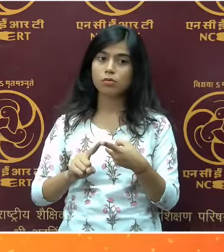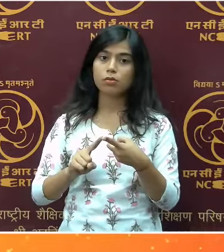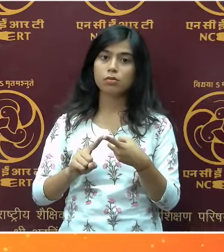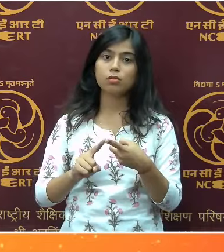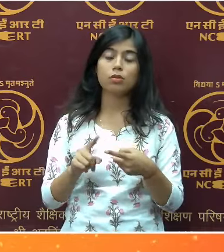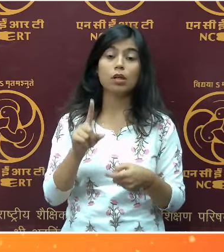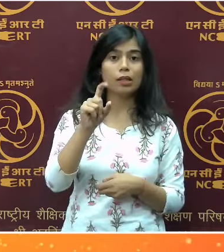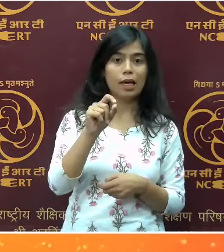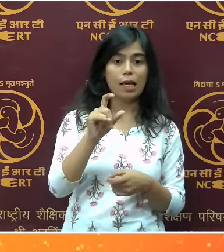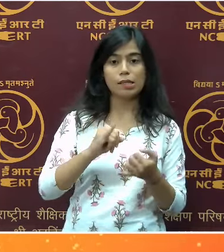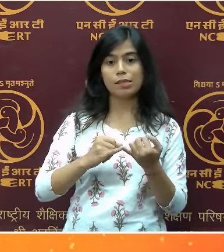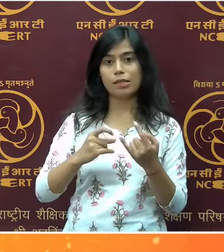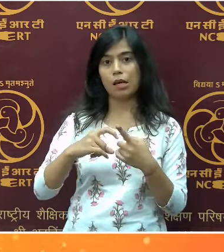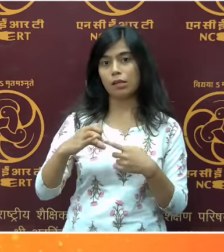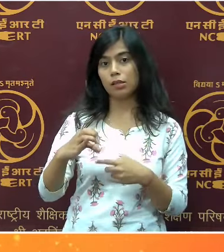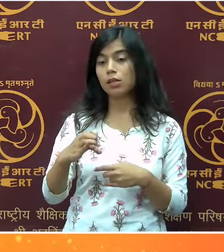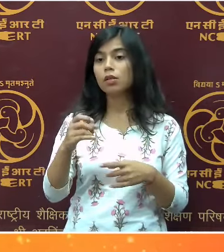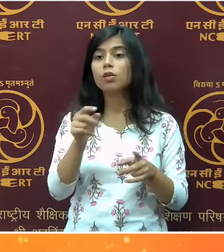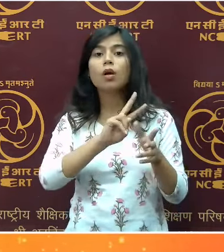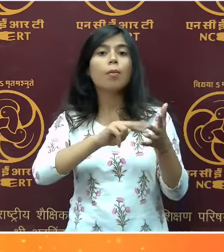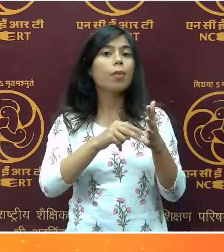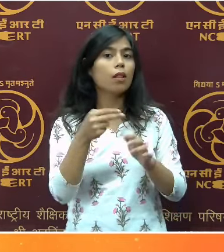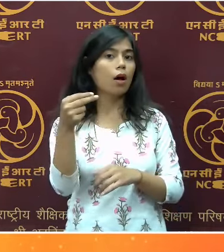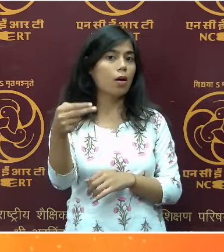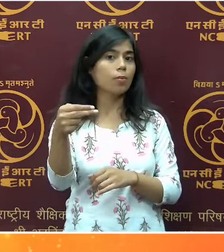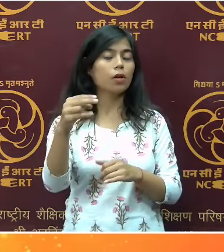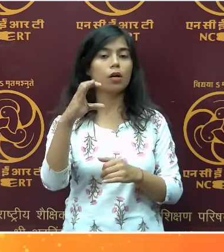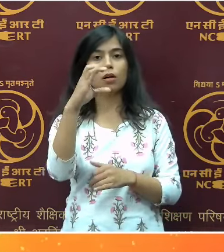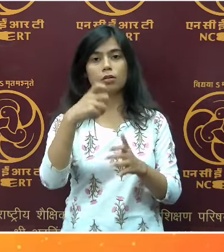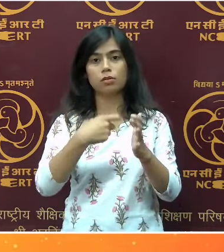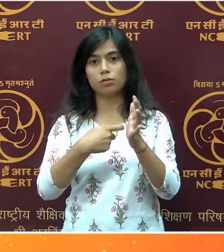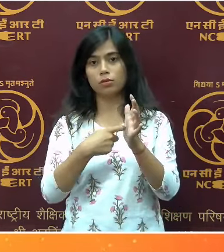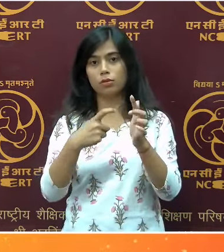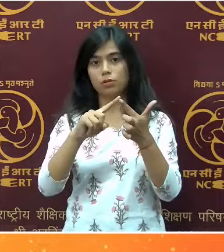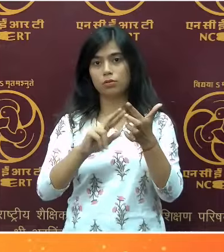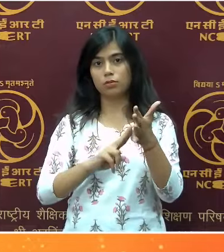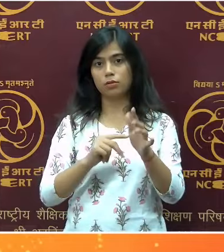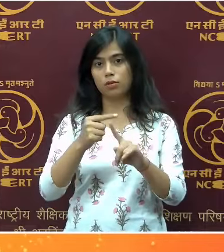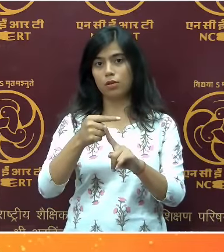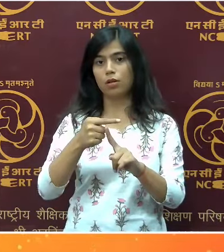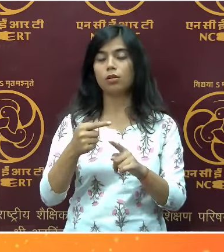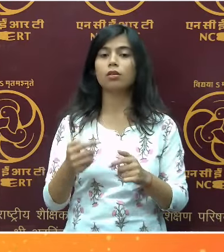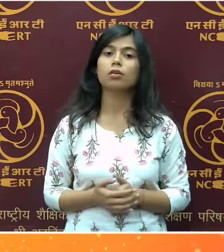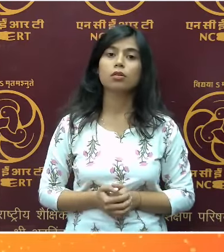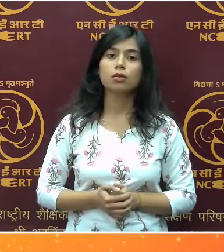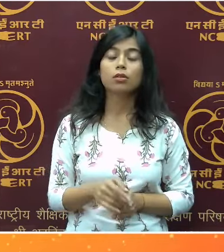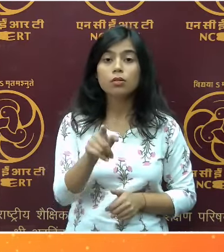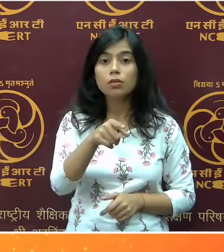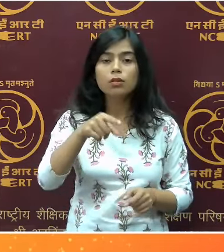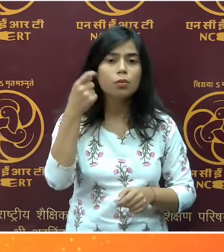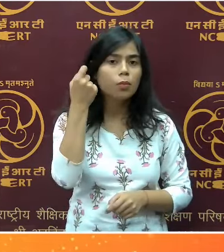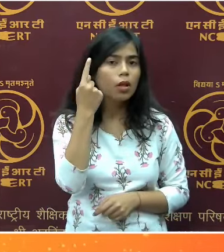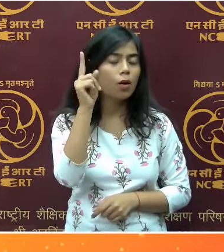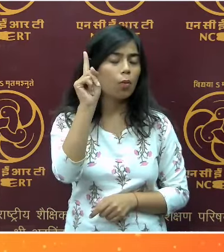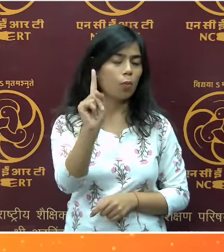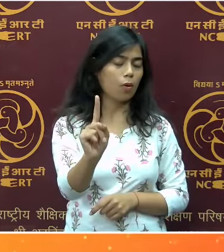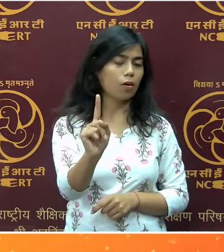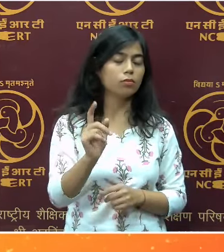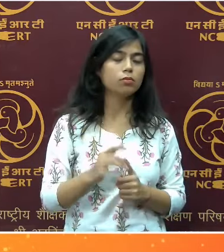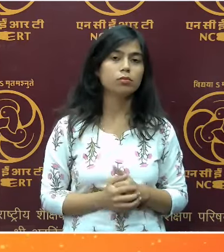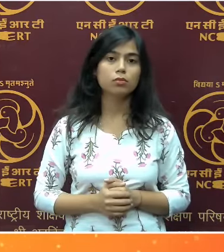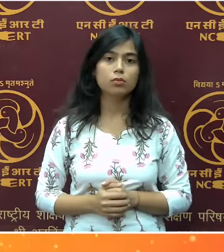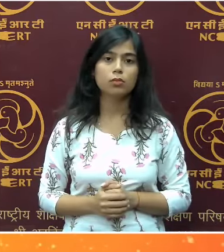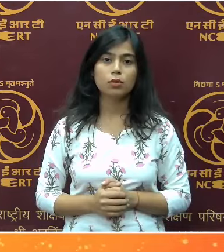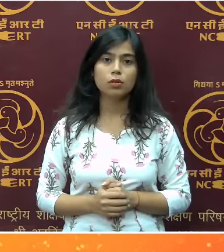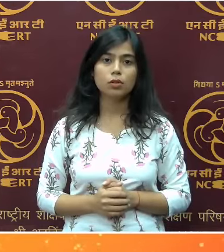is called current. Now, you have to think one, you have to understand one thing. The electron